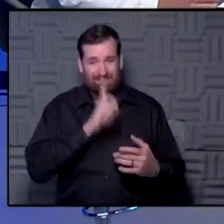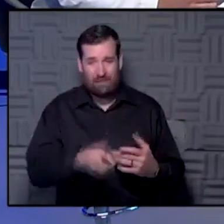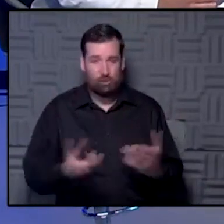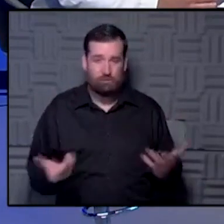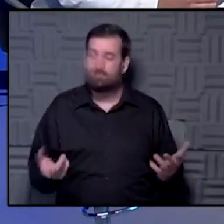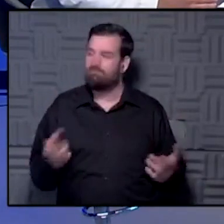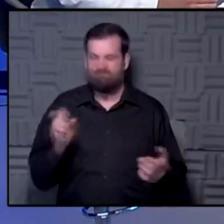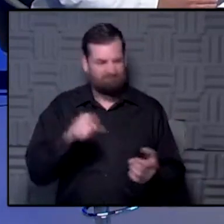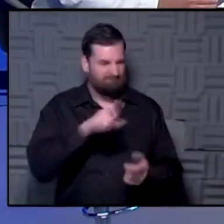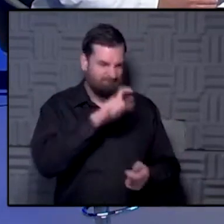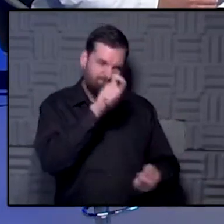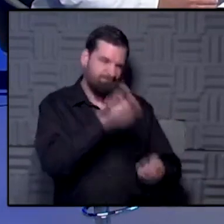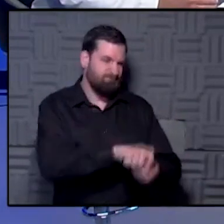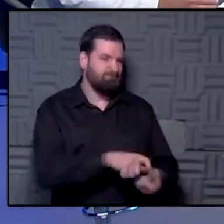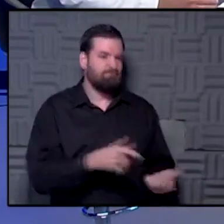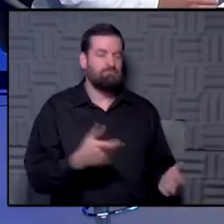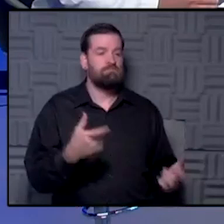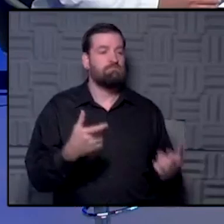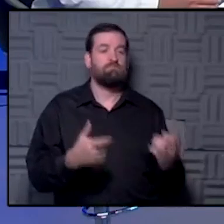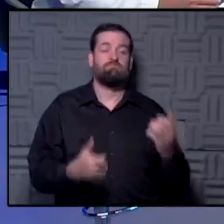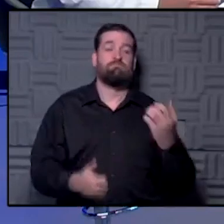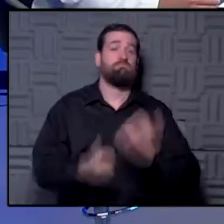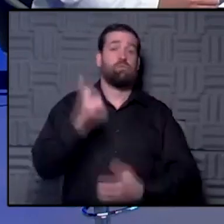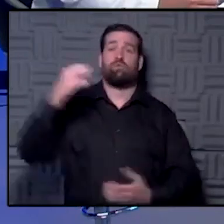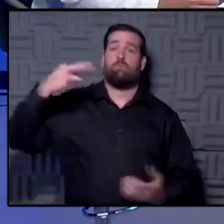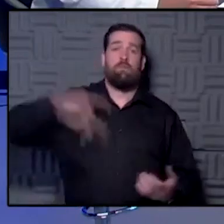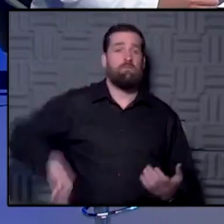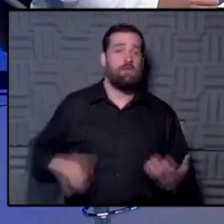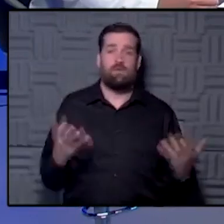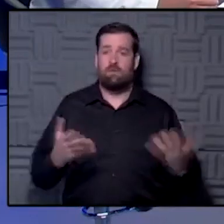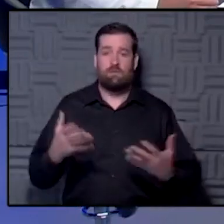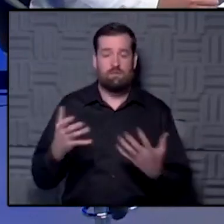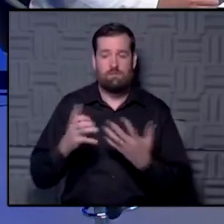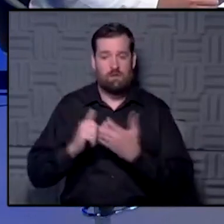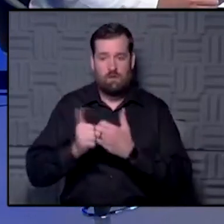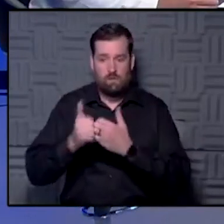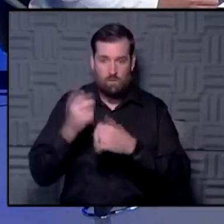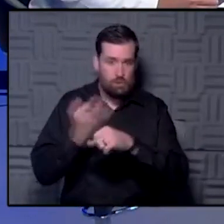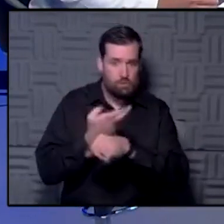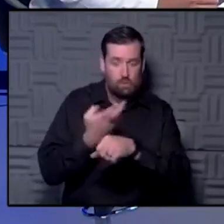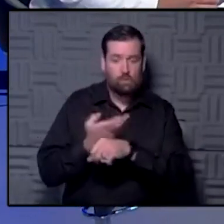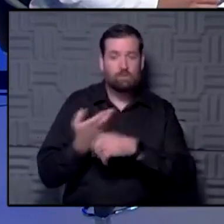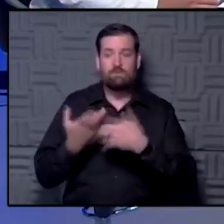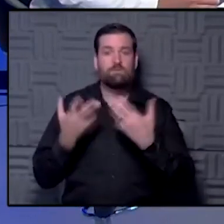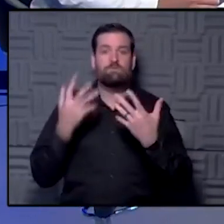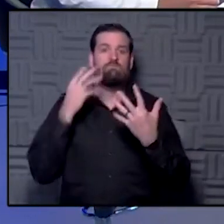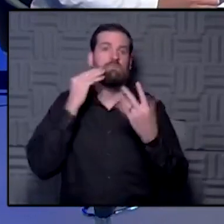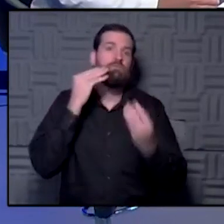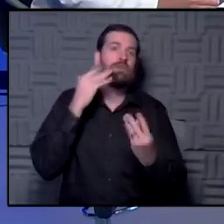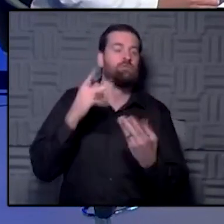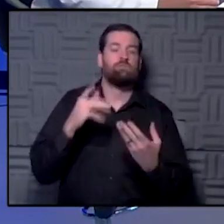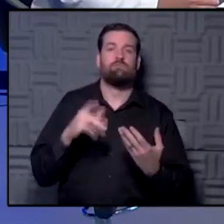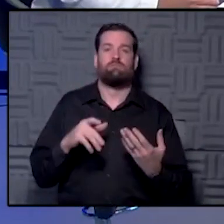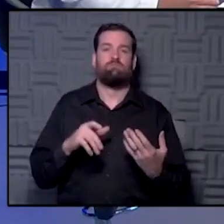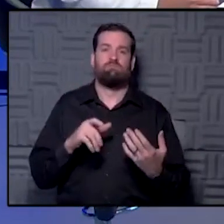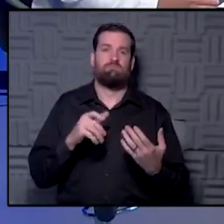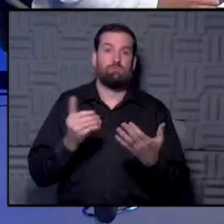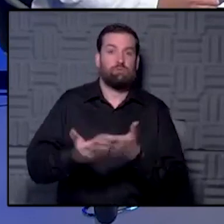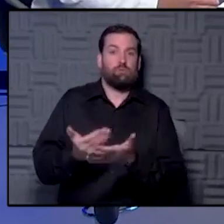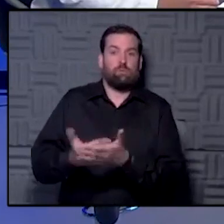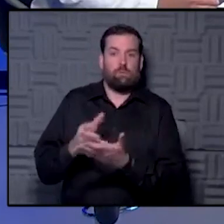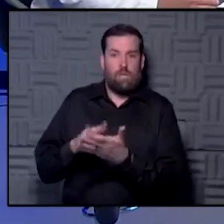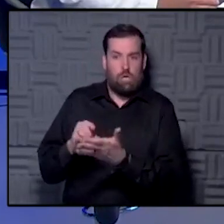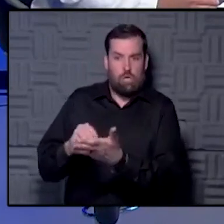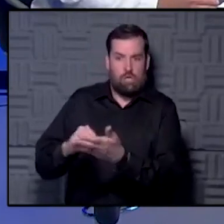I think that's exactly it. I think that probably the most benefit we will see in how we use what information does come out of this will not be in new learnings of